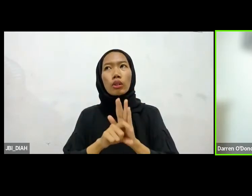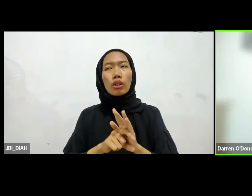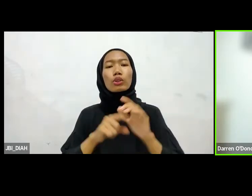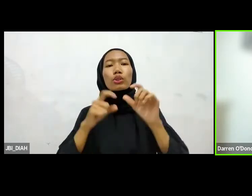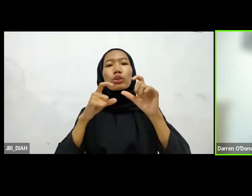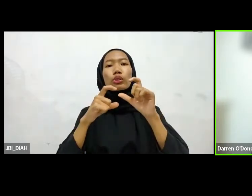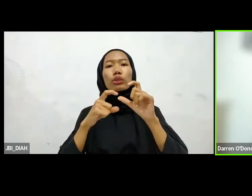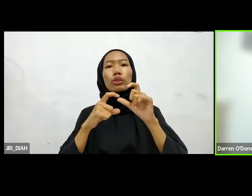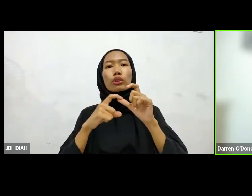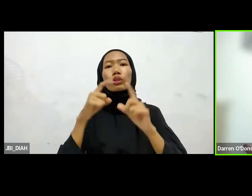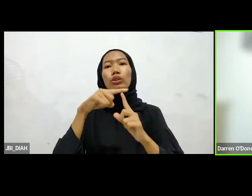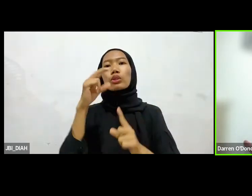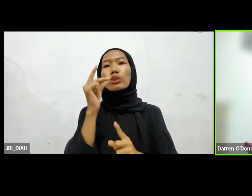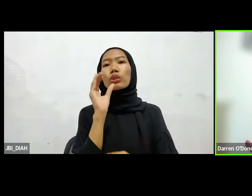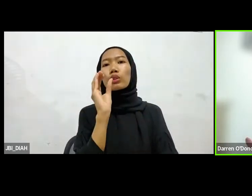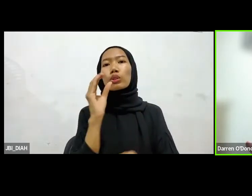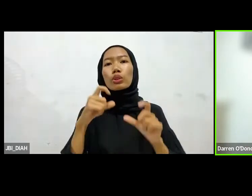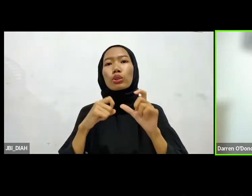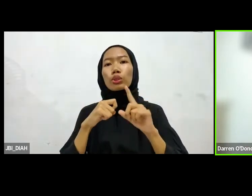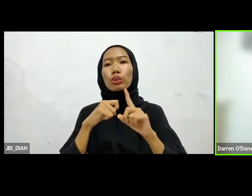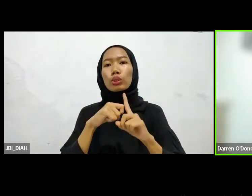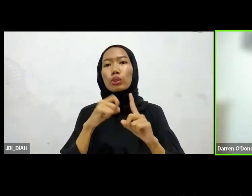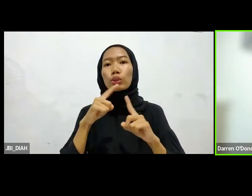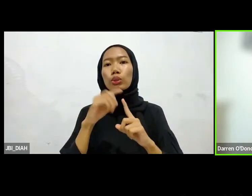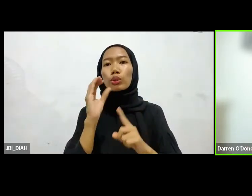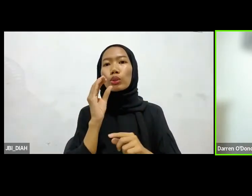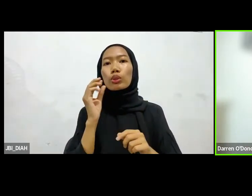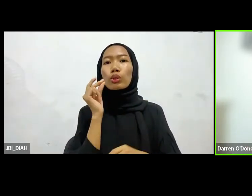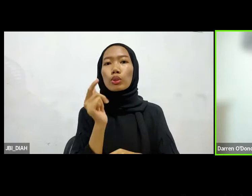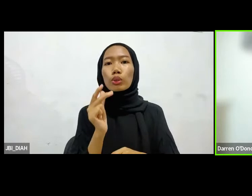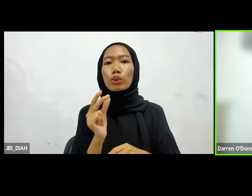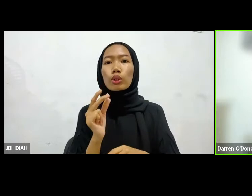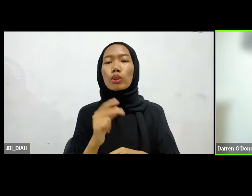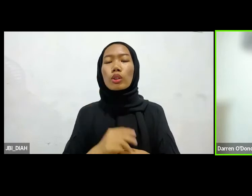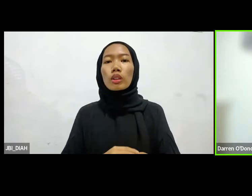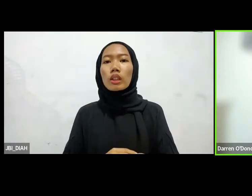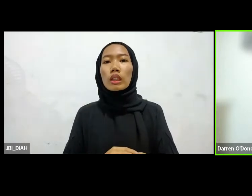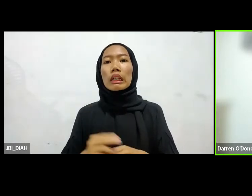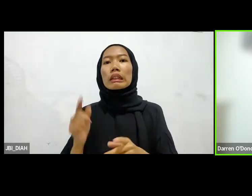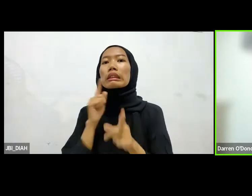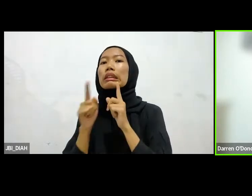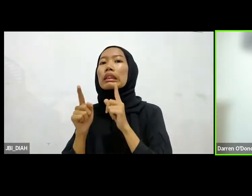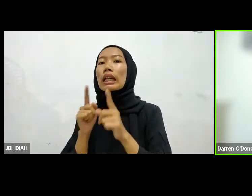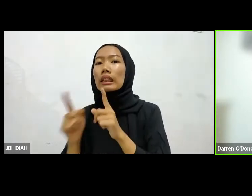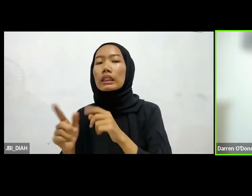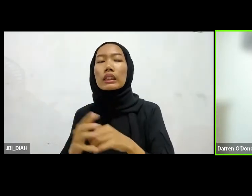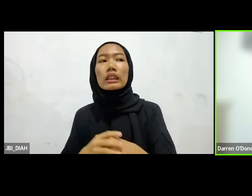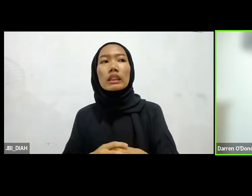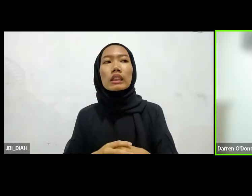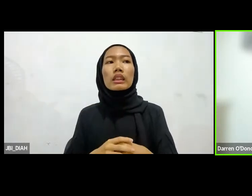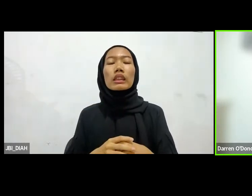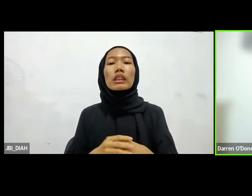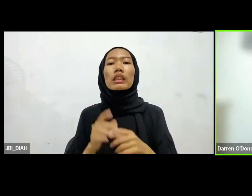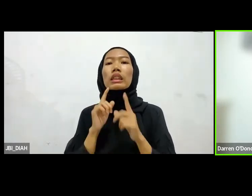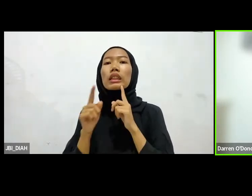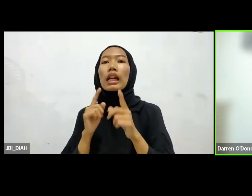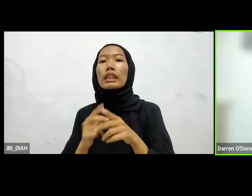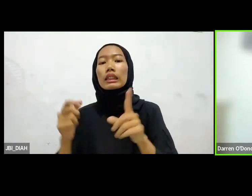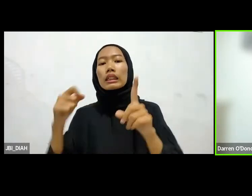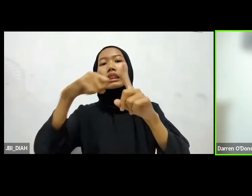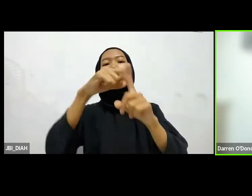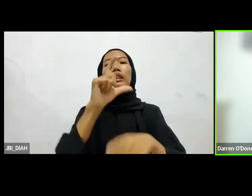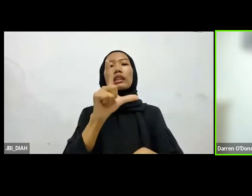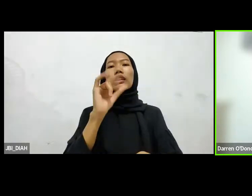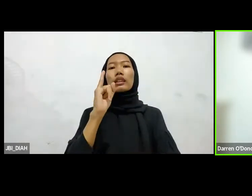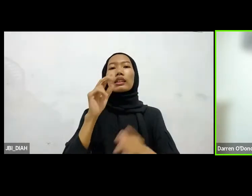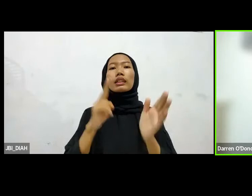communication, interactions, clinical interactions, and the environment. Those are the 5 levers that